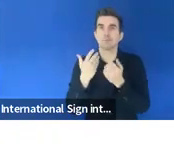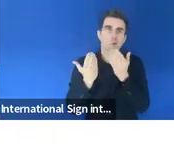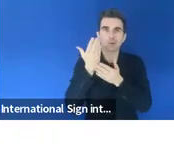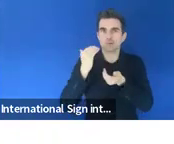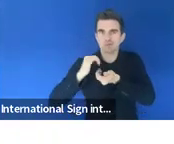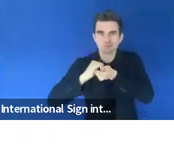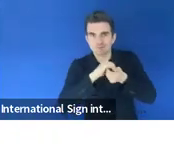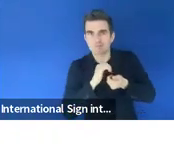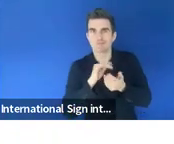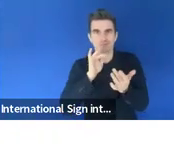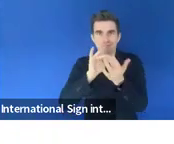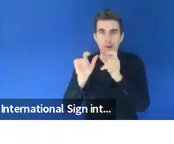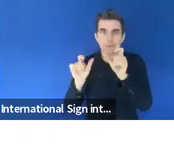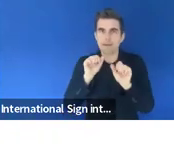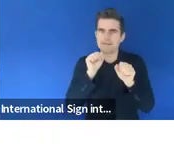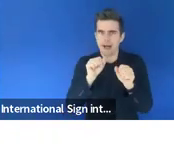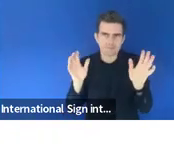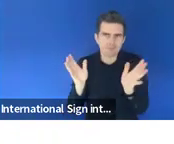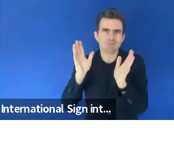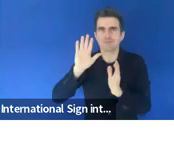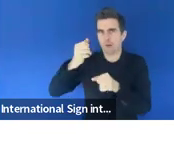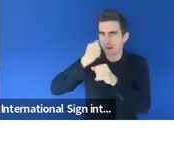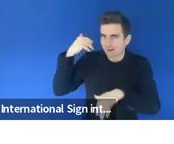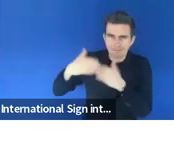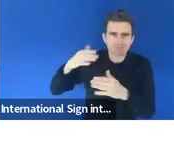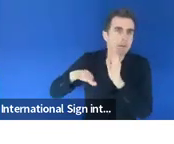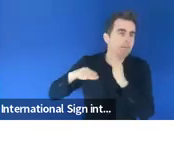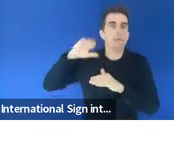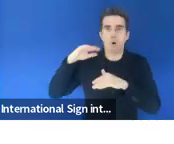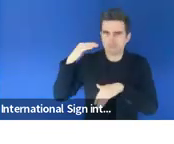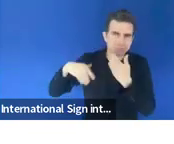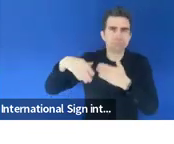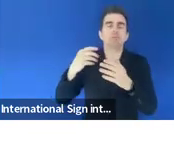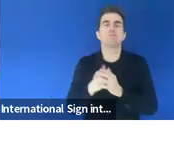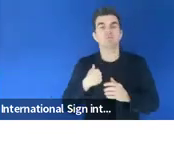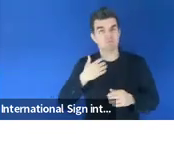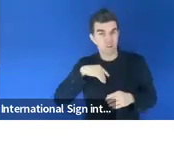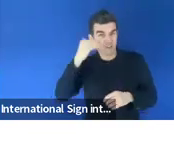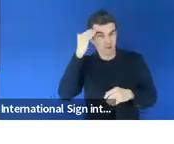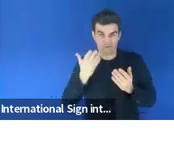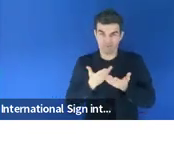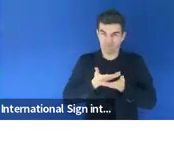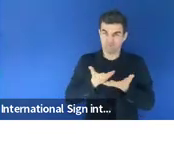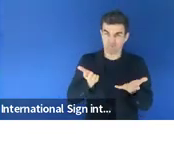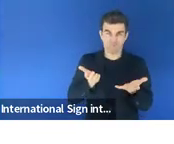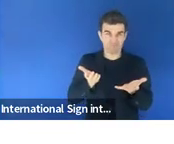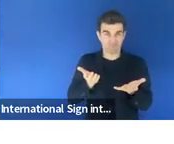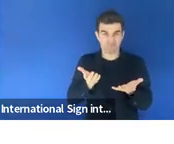So I just want to know from you, from the folks who are on this call right now, there's a few of us here.